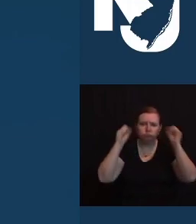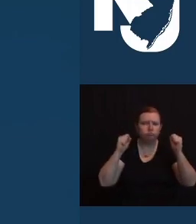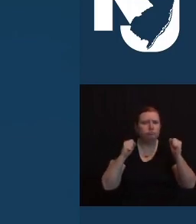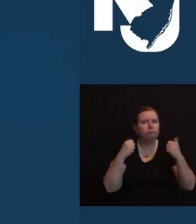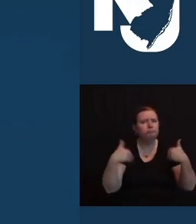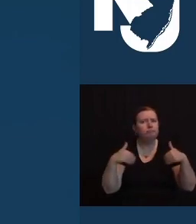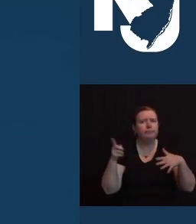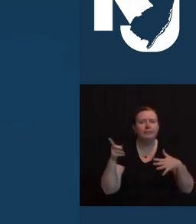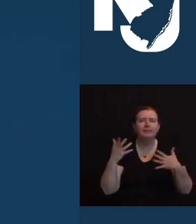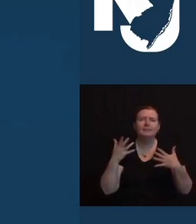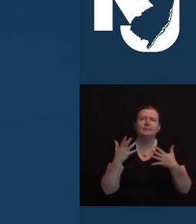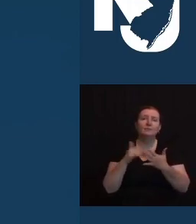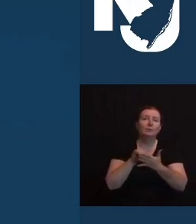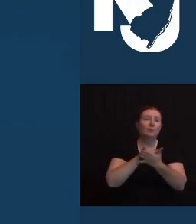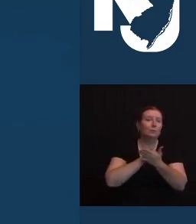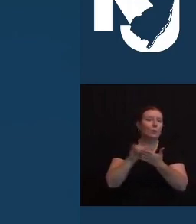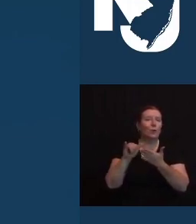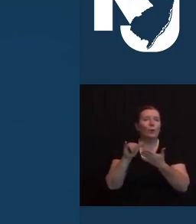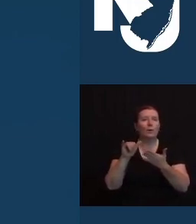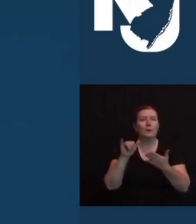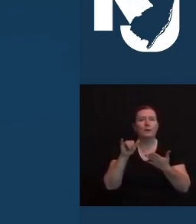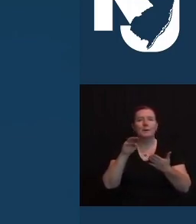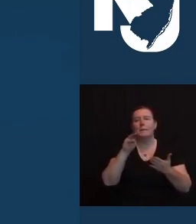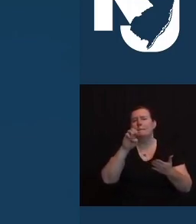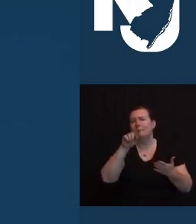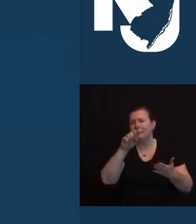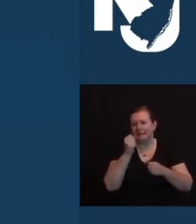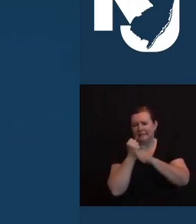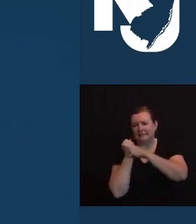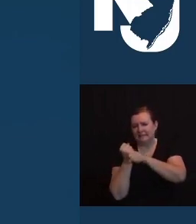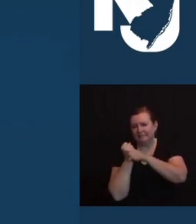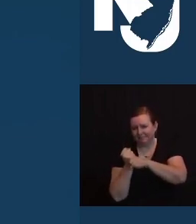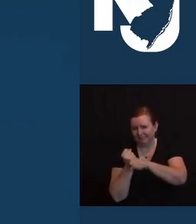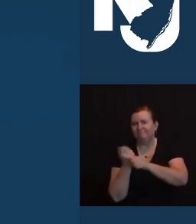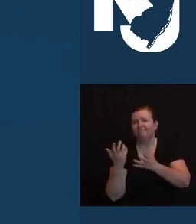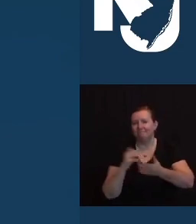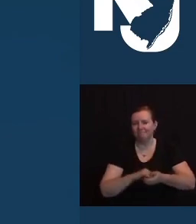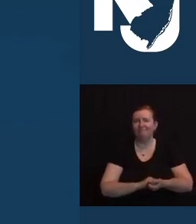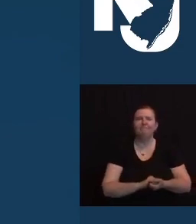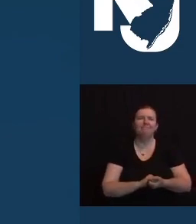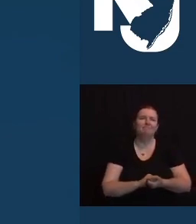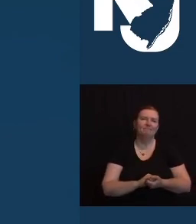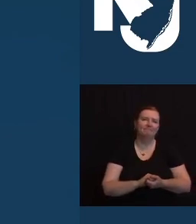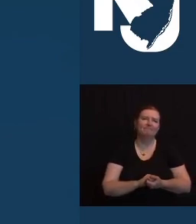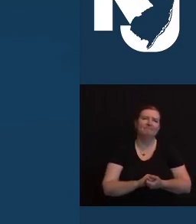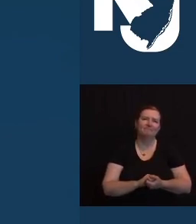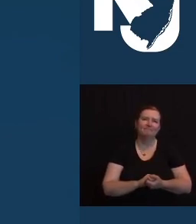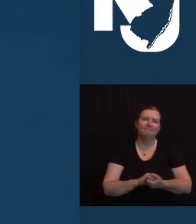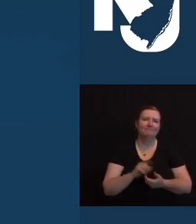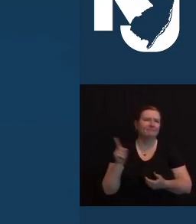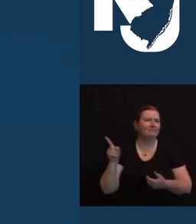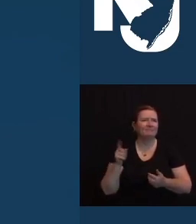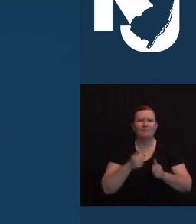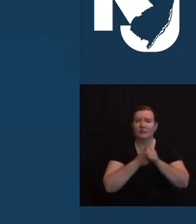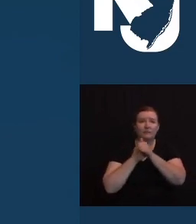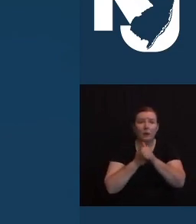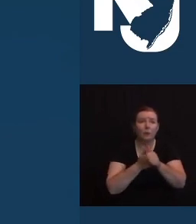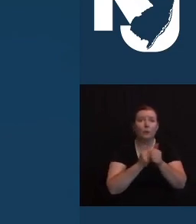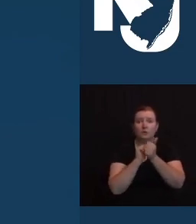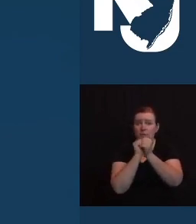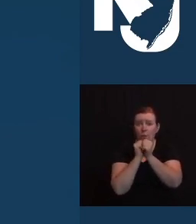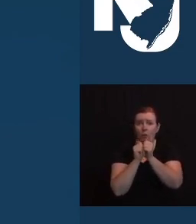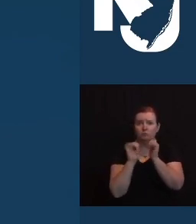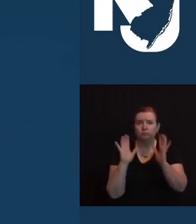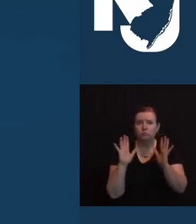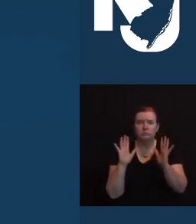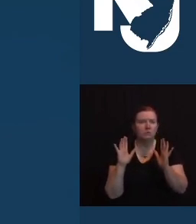New York Mets. He sadly missed them beating up on my Red Sox the past couple of nights, not just following the games, but also constantly adding to his